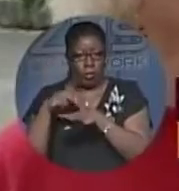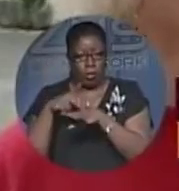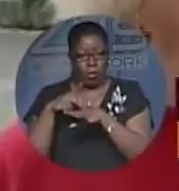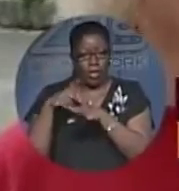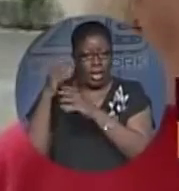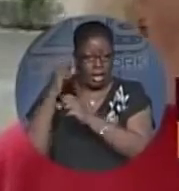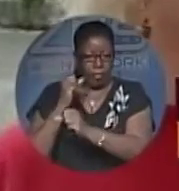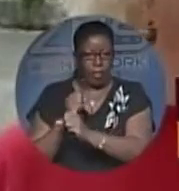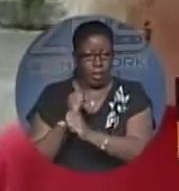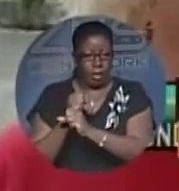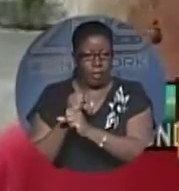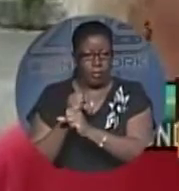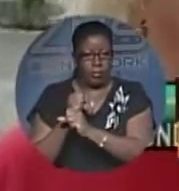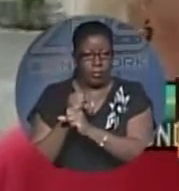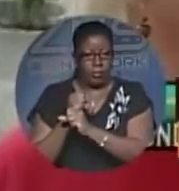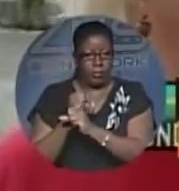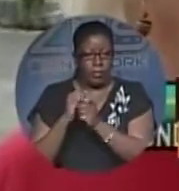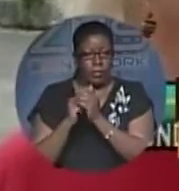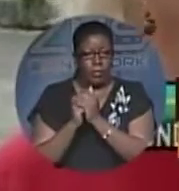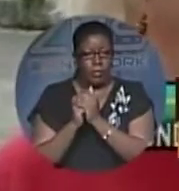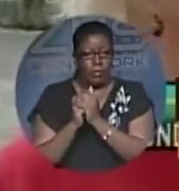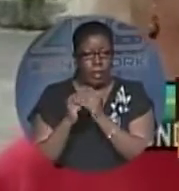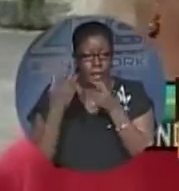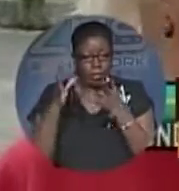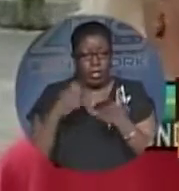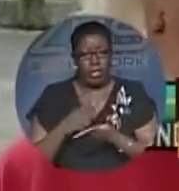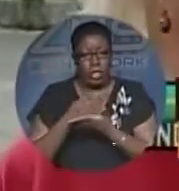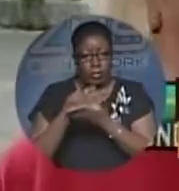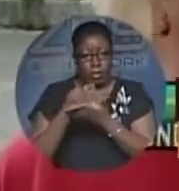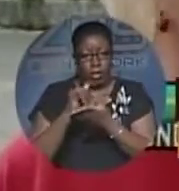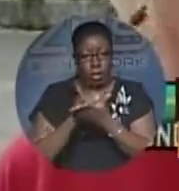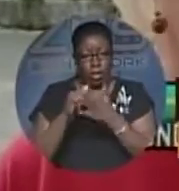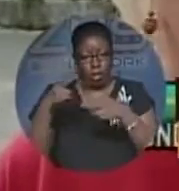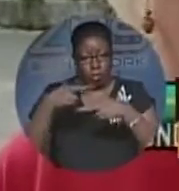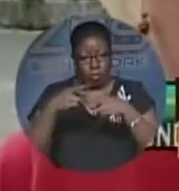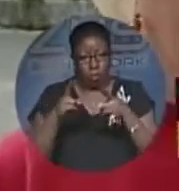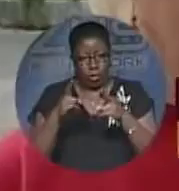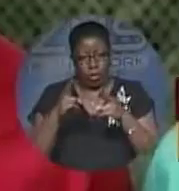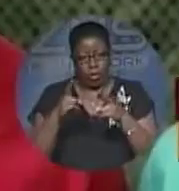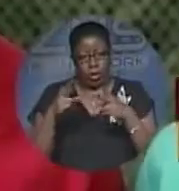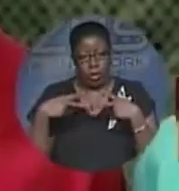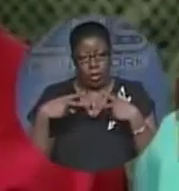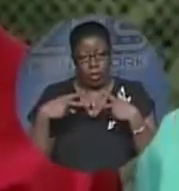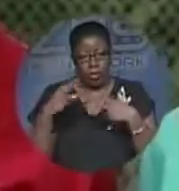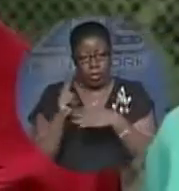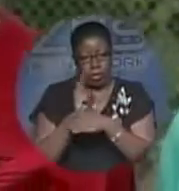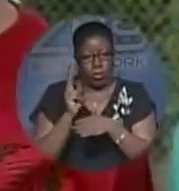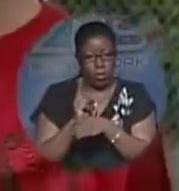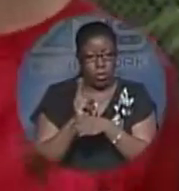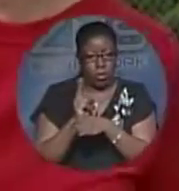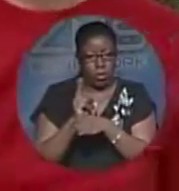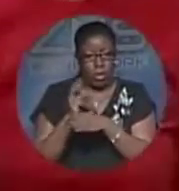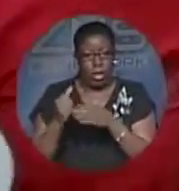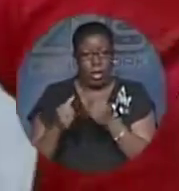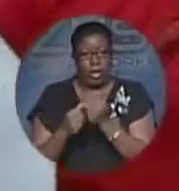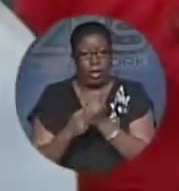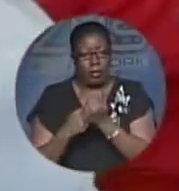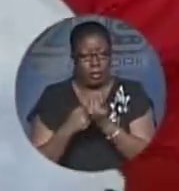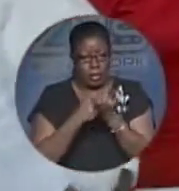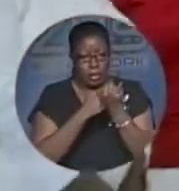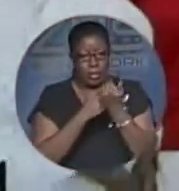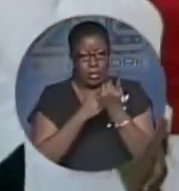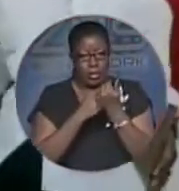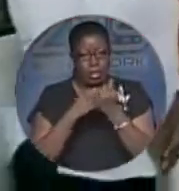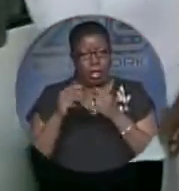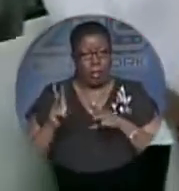The reception is going to be held at Redbeard's, and they have donated that reception. We're very excited about that. Assistant manager at Freeport Jet